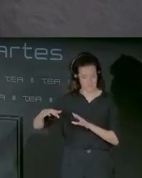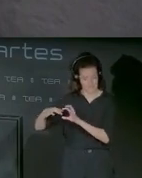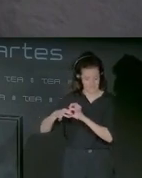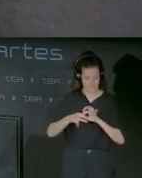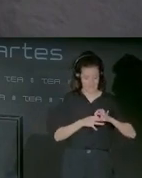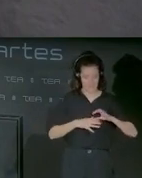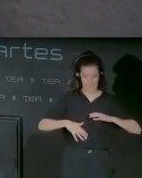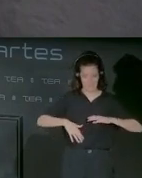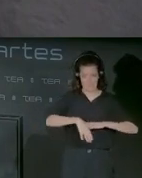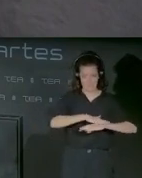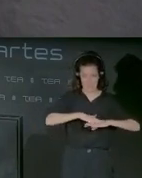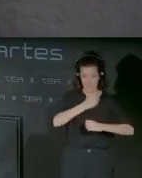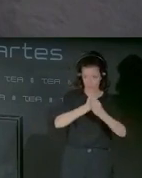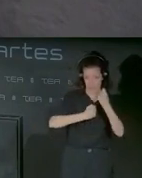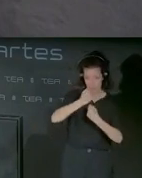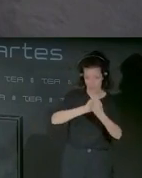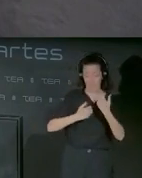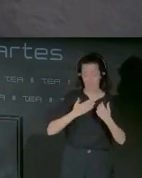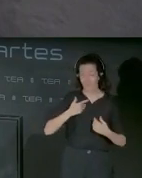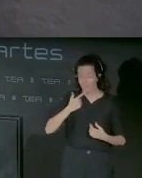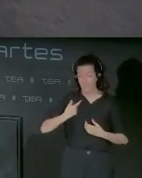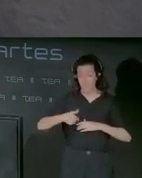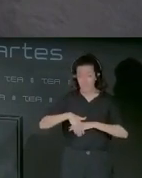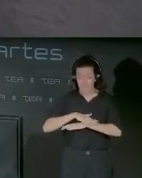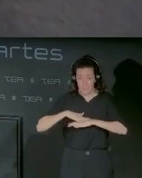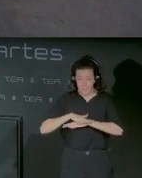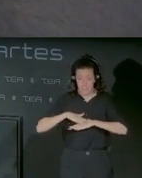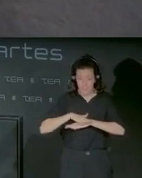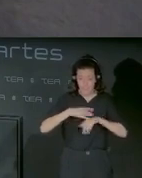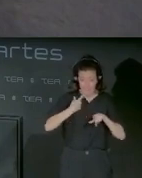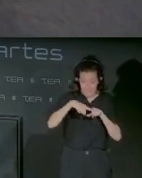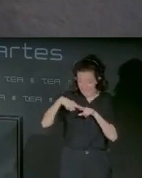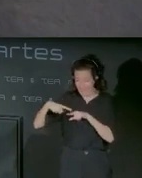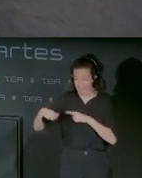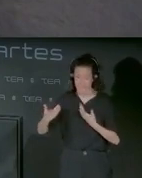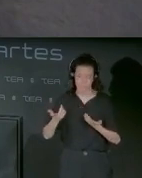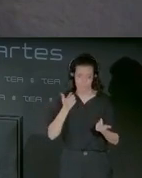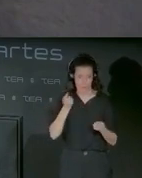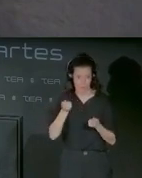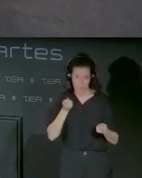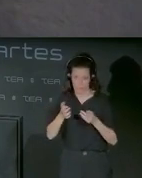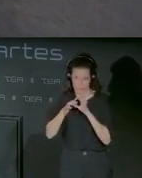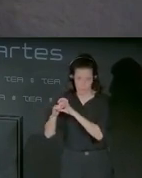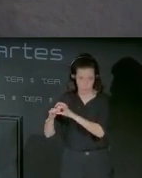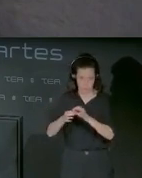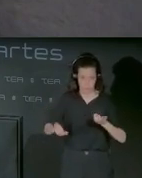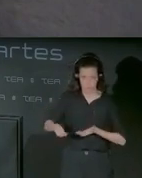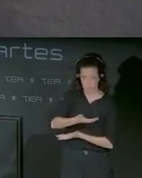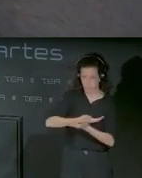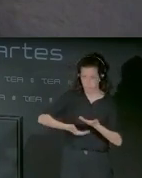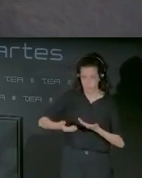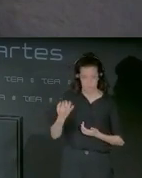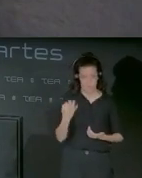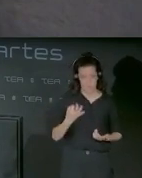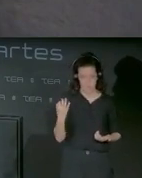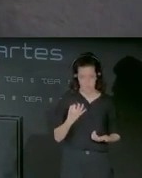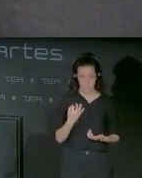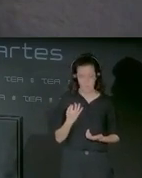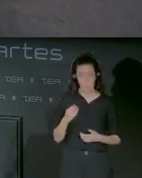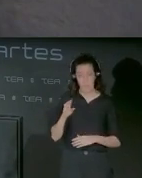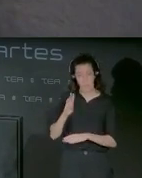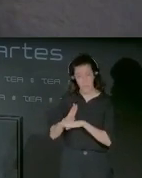the parliamentary level, we have successful and huge support. Everyone thinks games are important. But if it comes